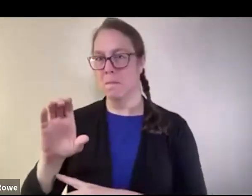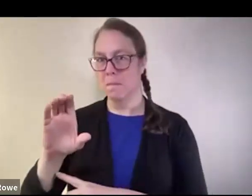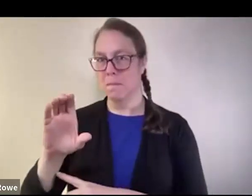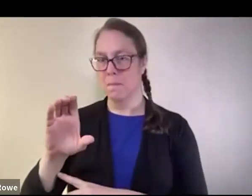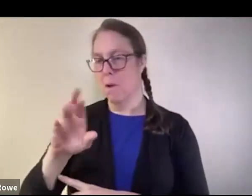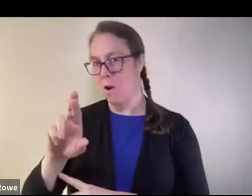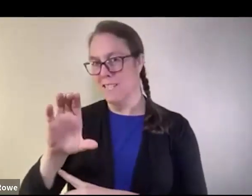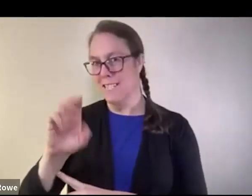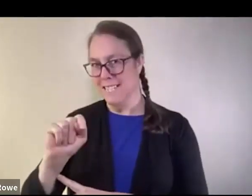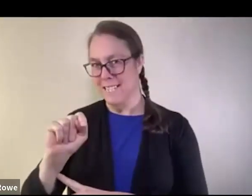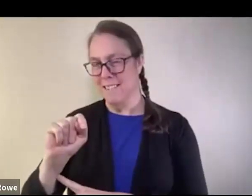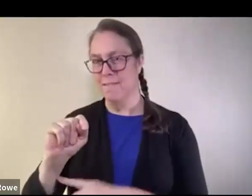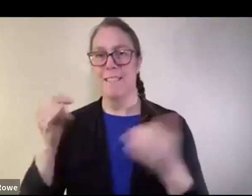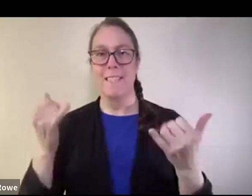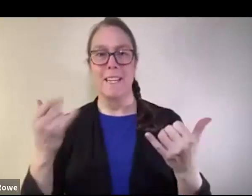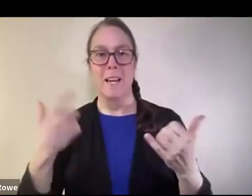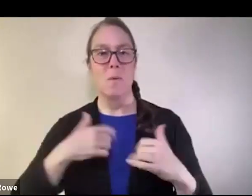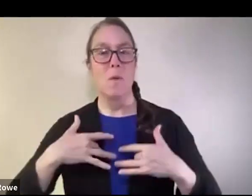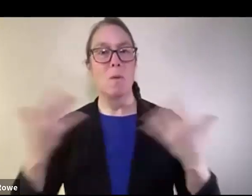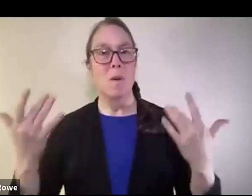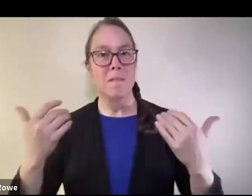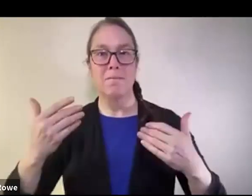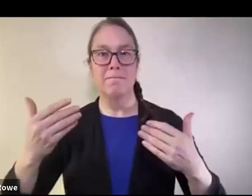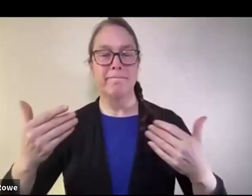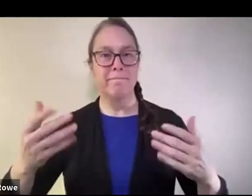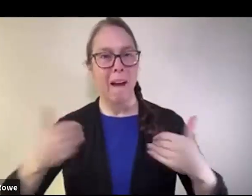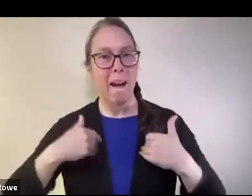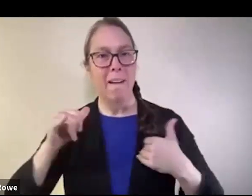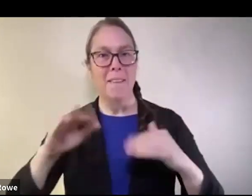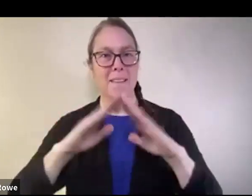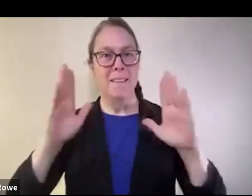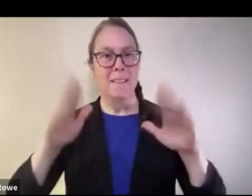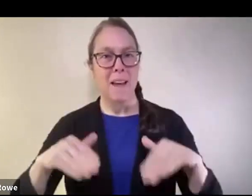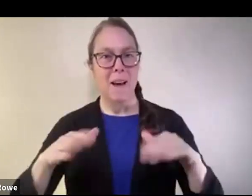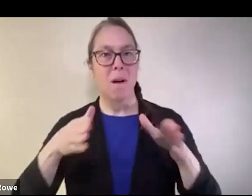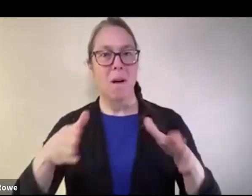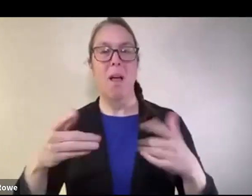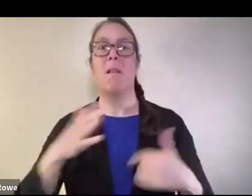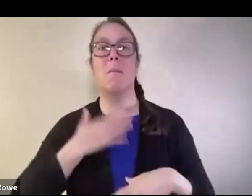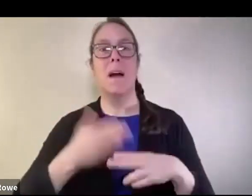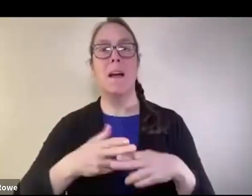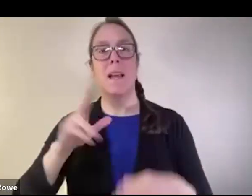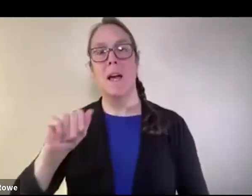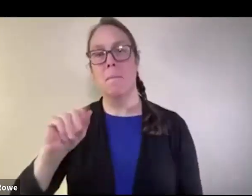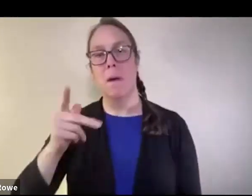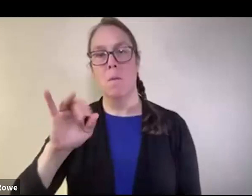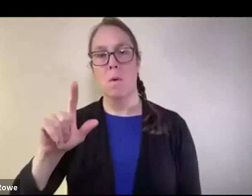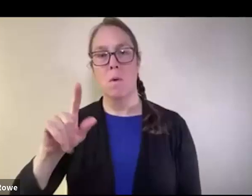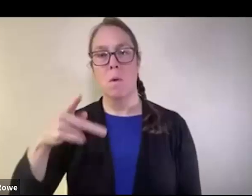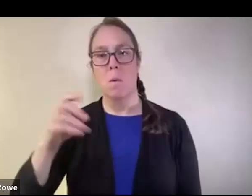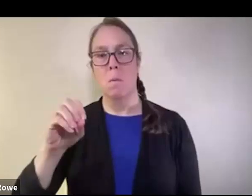are happy to host the town hall. My name is April Pulries. I am a council member.